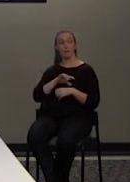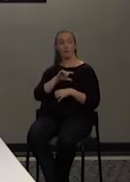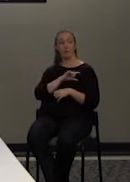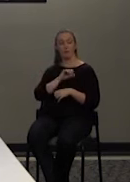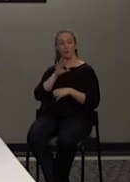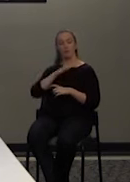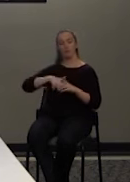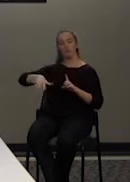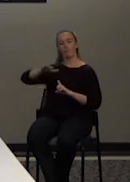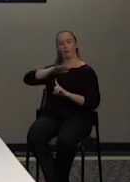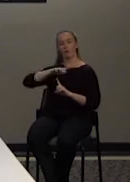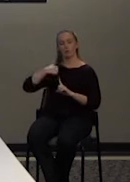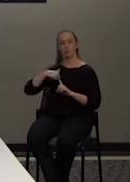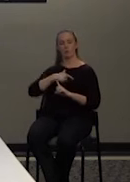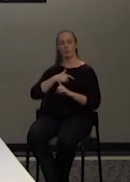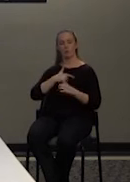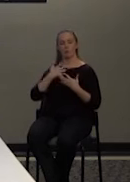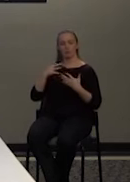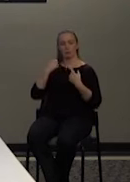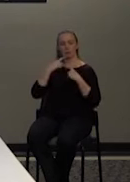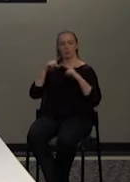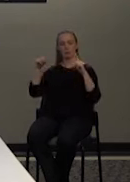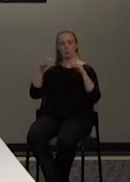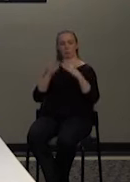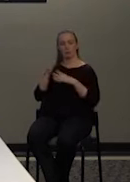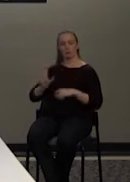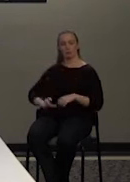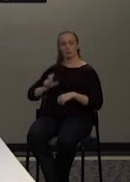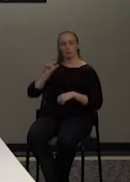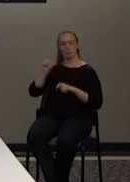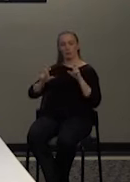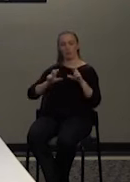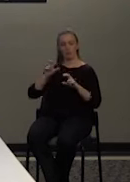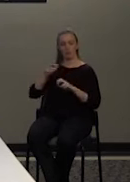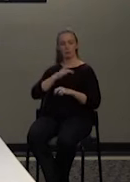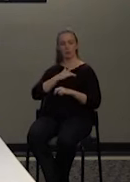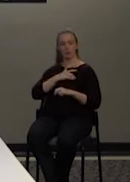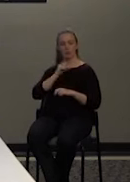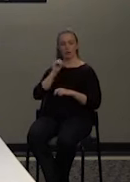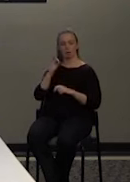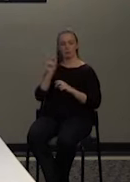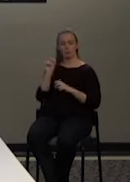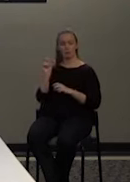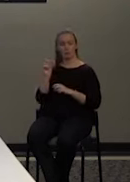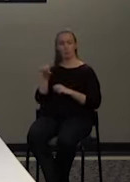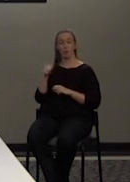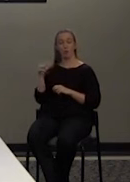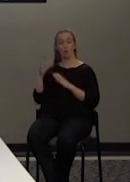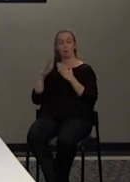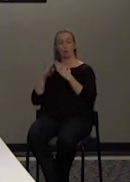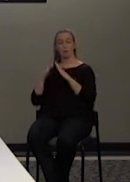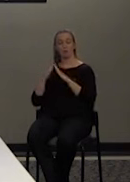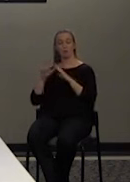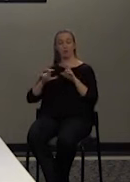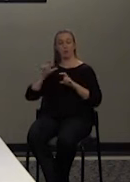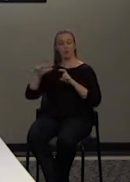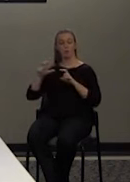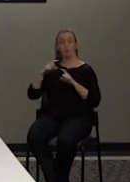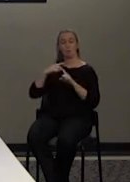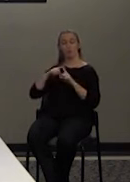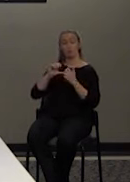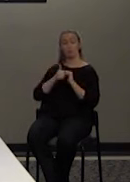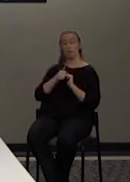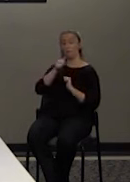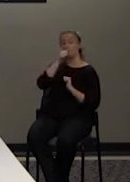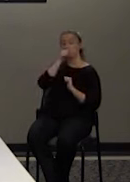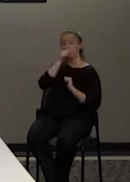quality of environment that we've made through the investments through Heart of Danville and through other downtown investments, and frankly, how the private sector, the